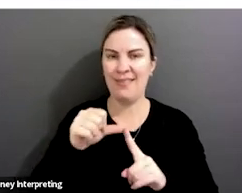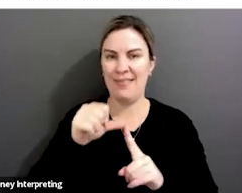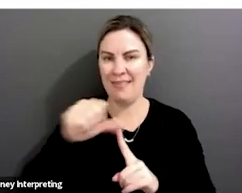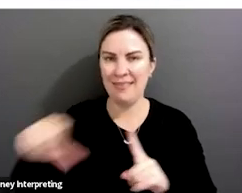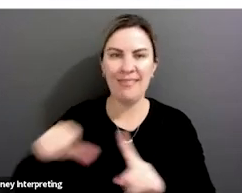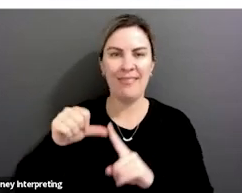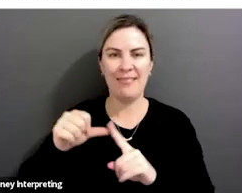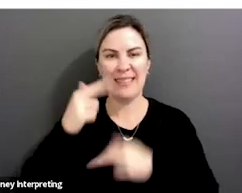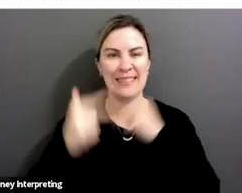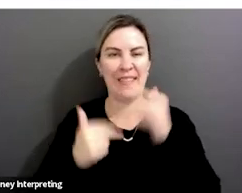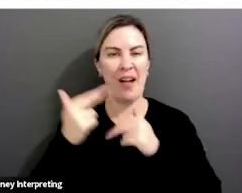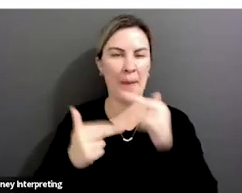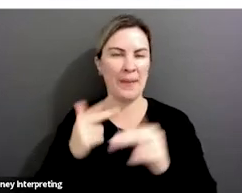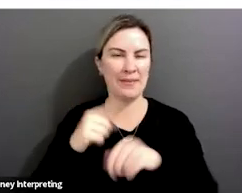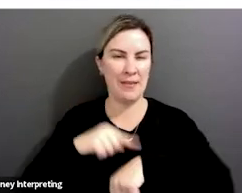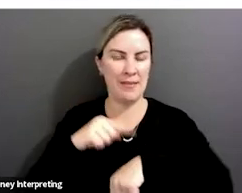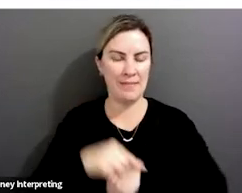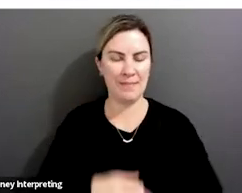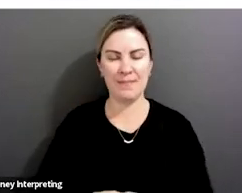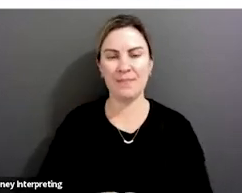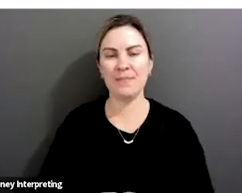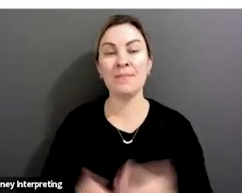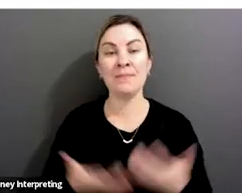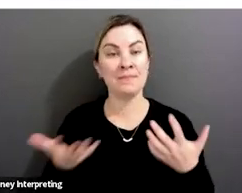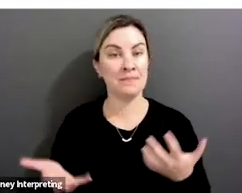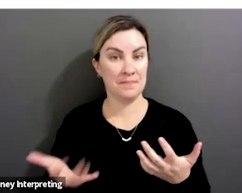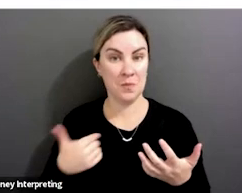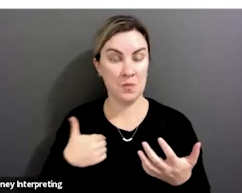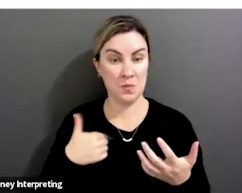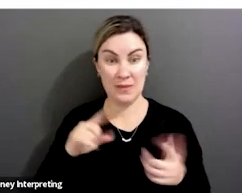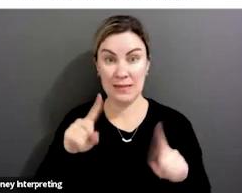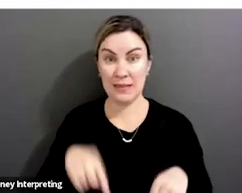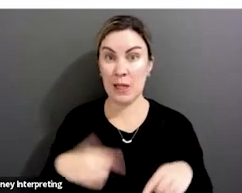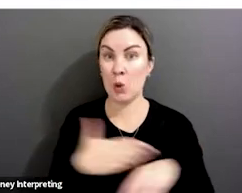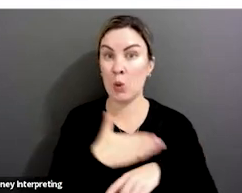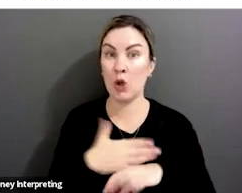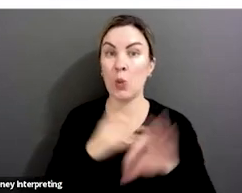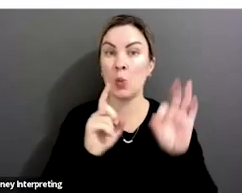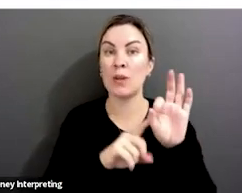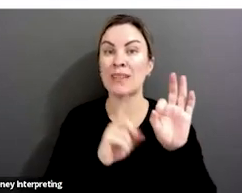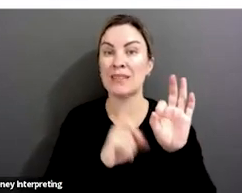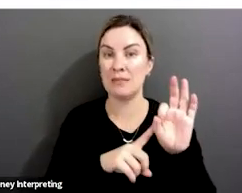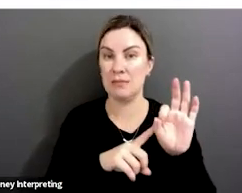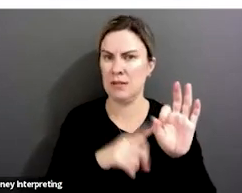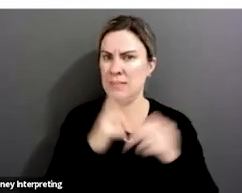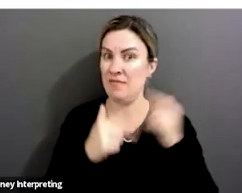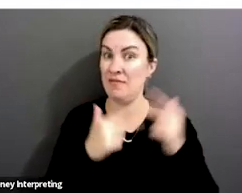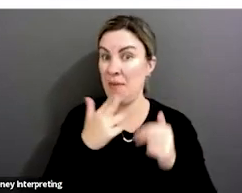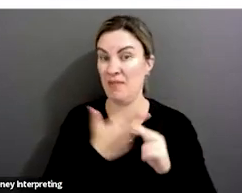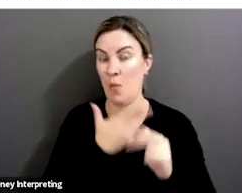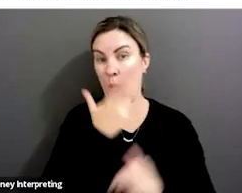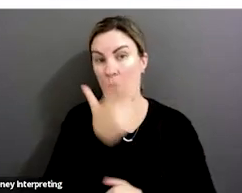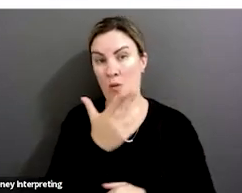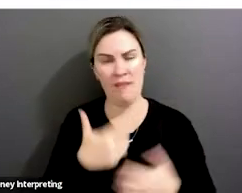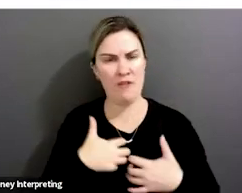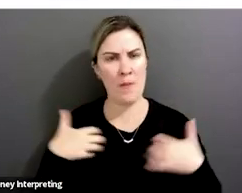time. We had some really interesting progress when we started working in Queensland to develop the DIDRR framework for Queensland.